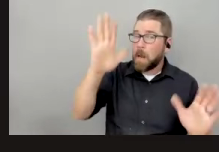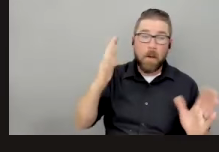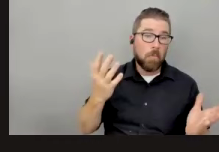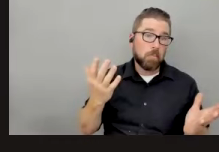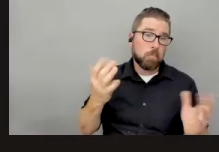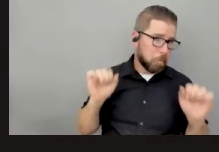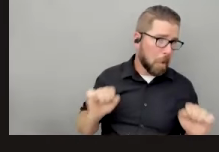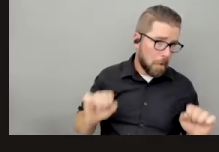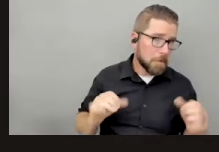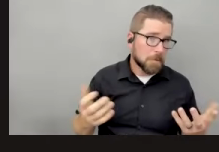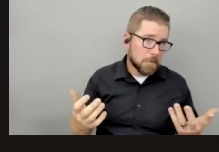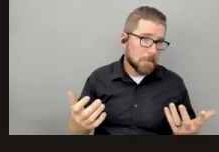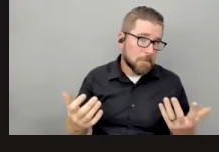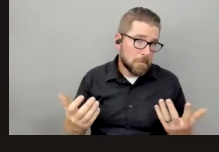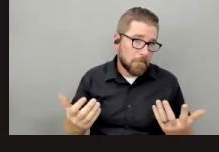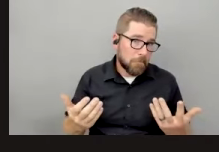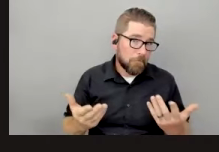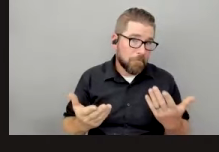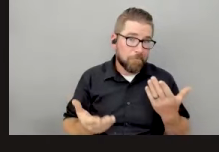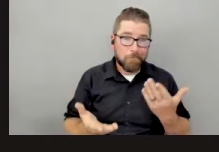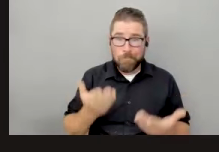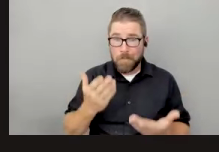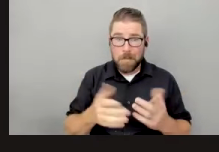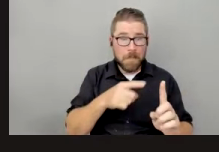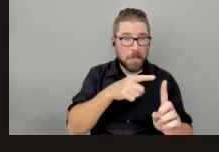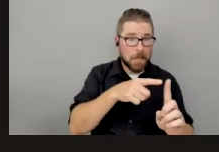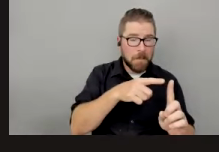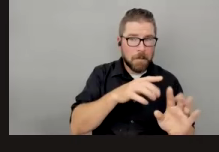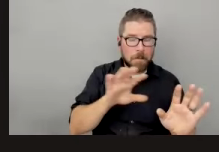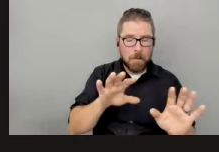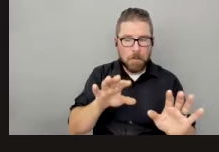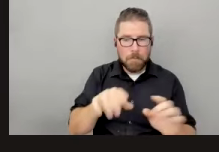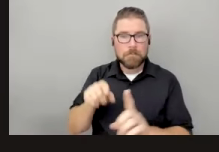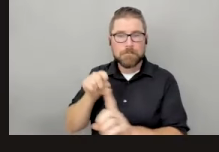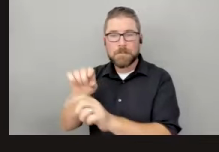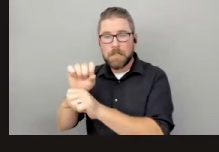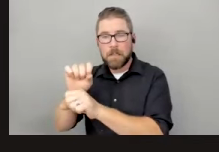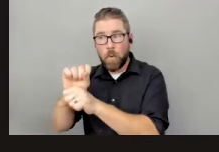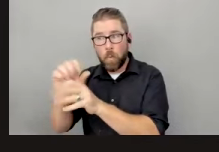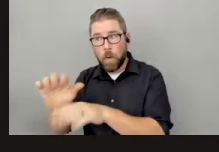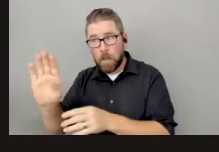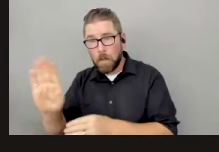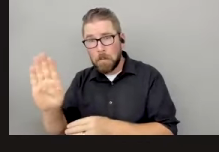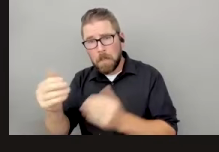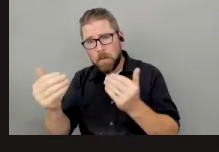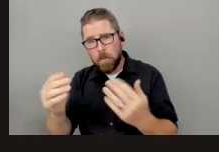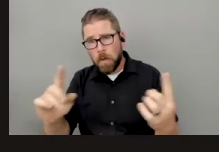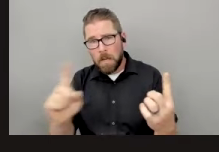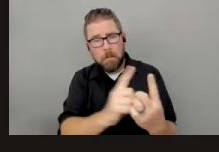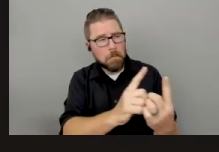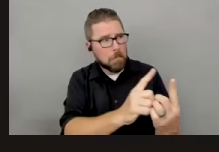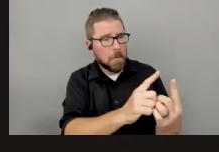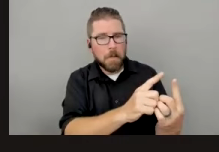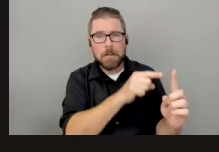that employee A, has that conversation with employee B, or sorry, employee B has the conversation with employee A saying,